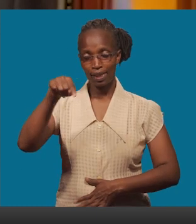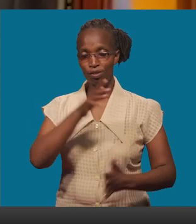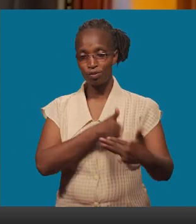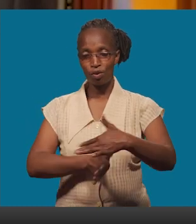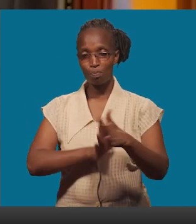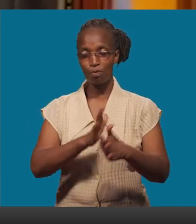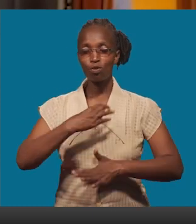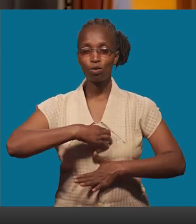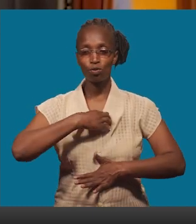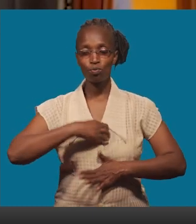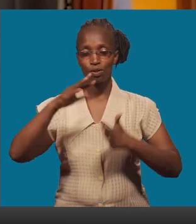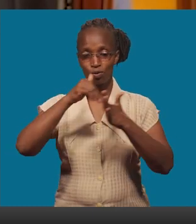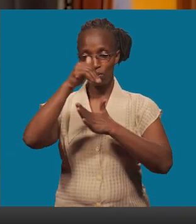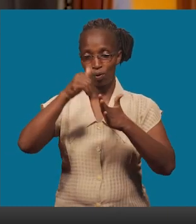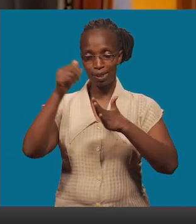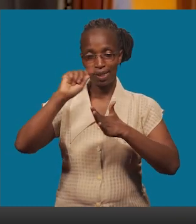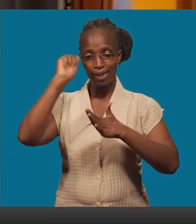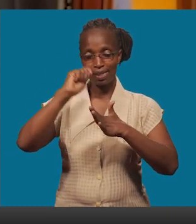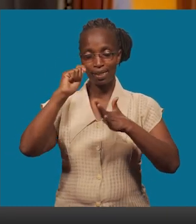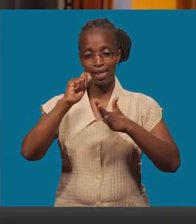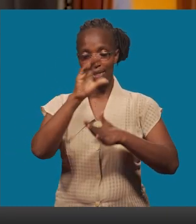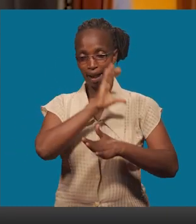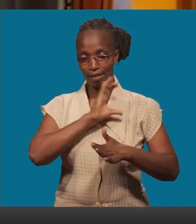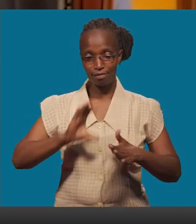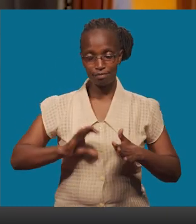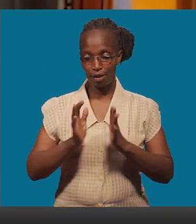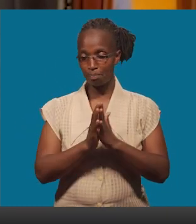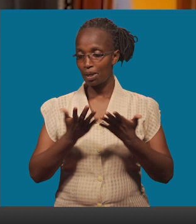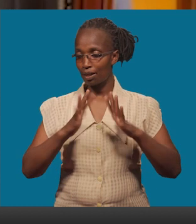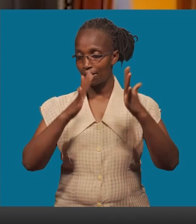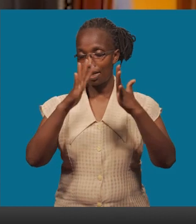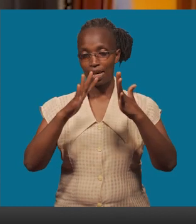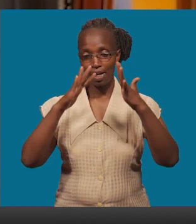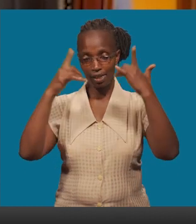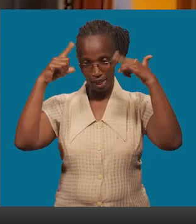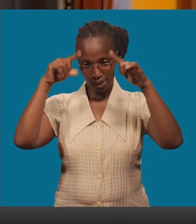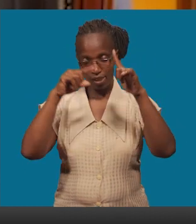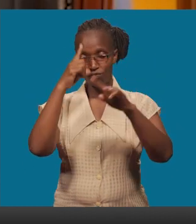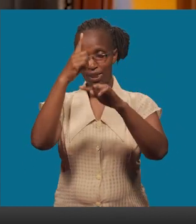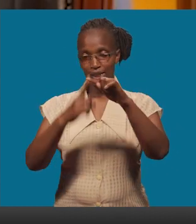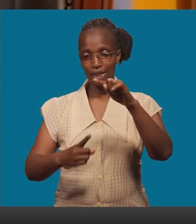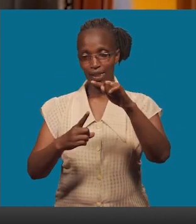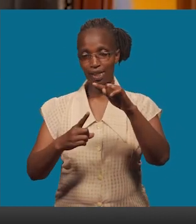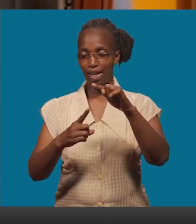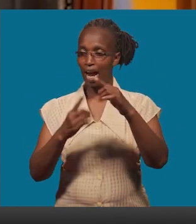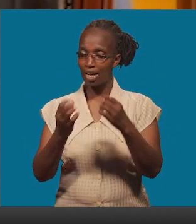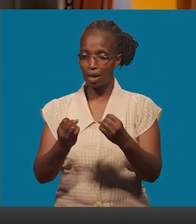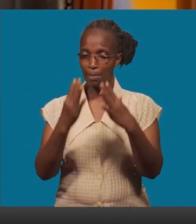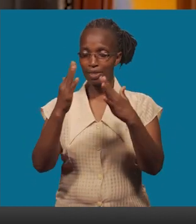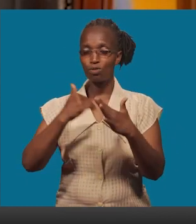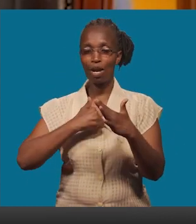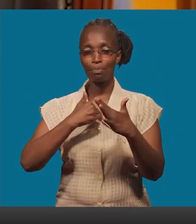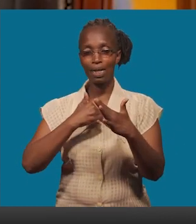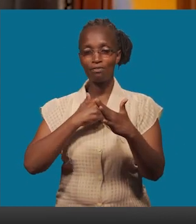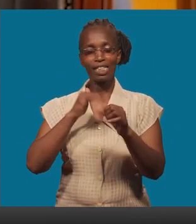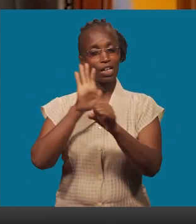I take this opportunity to wish all Kenyans a Merry Christmas and a prosperous New Year.